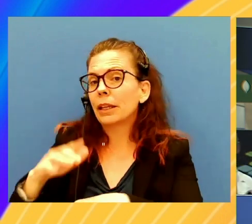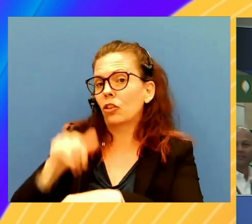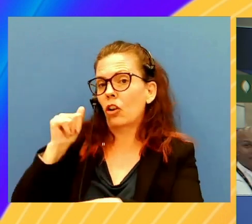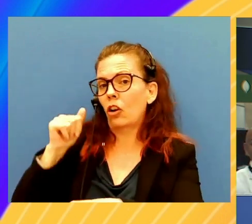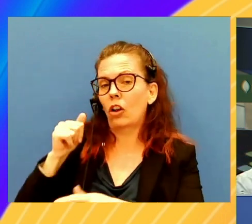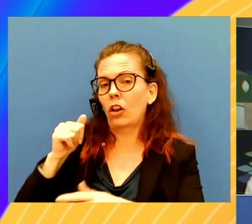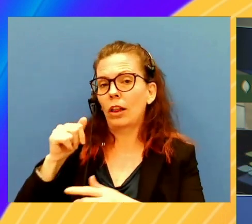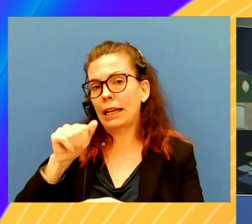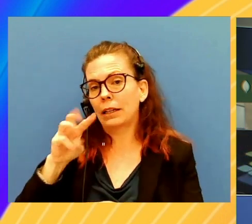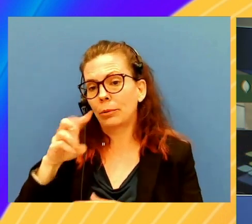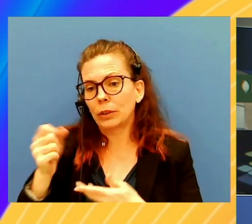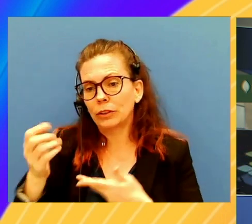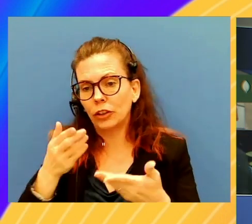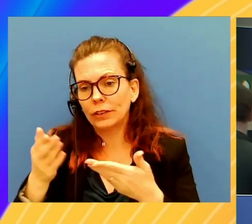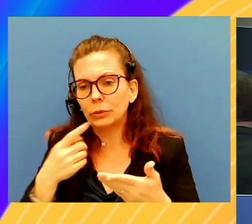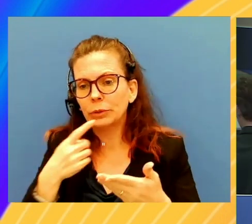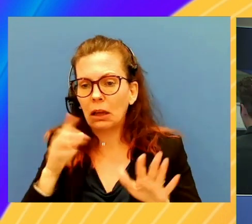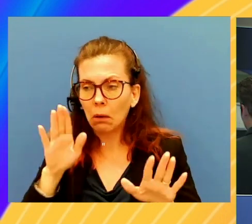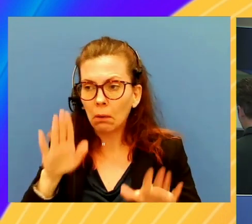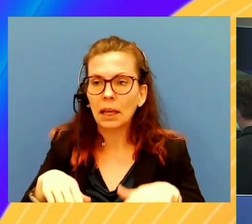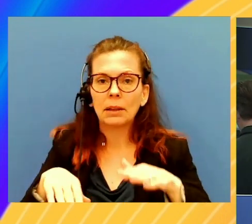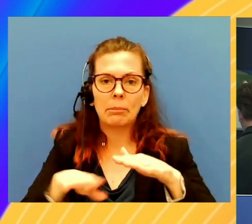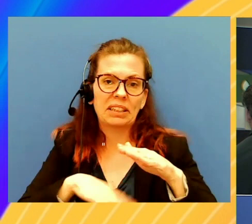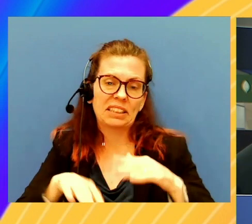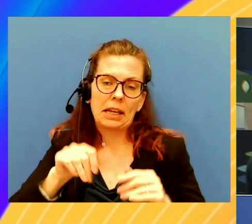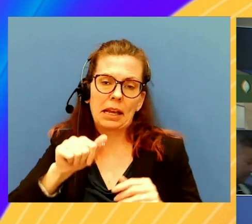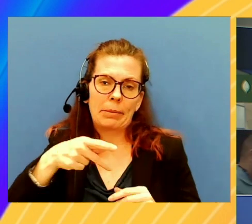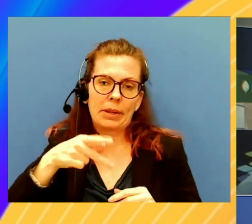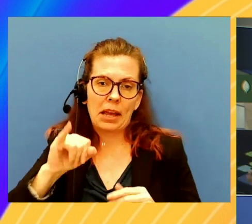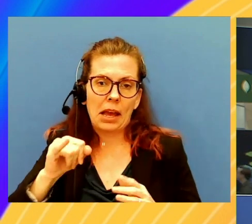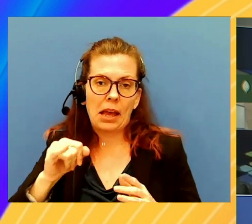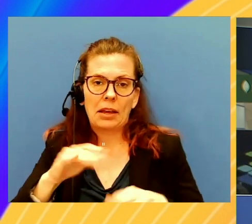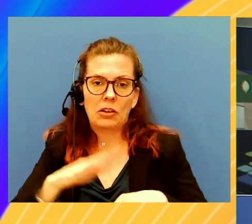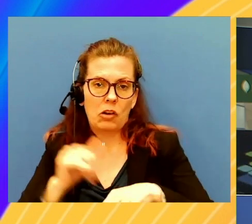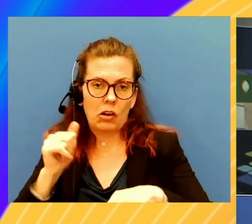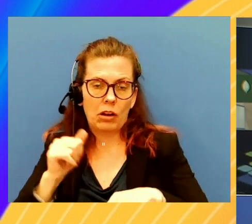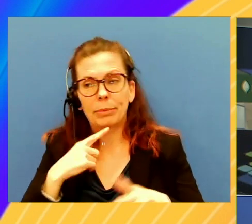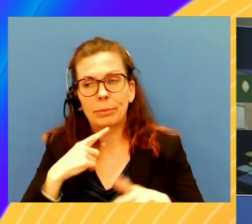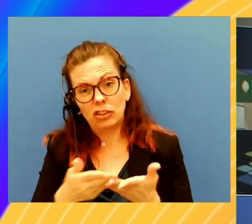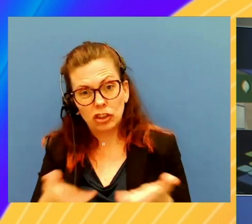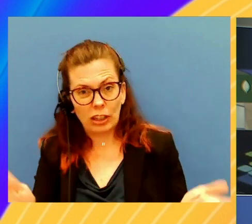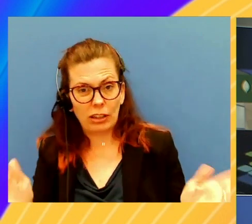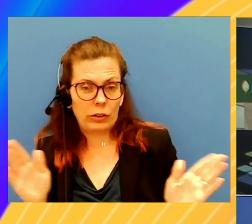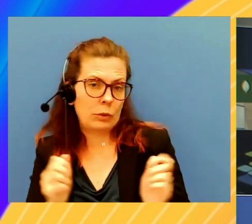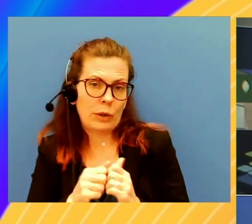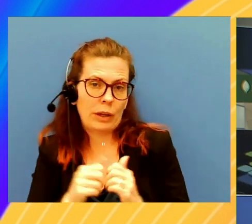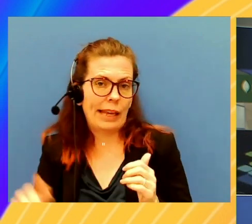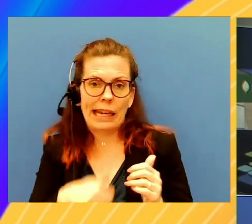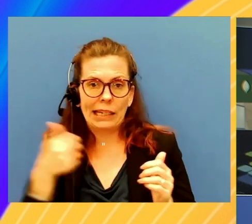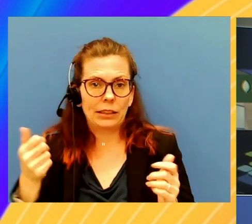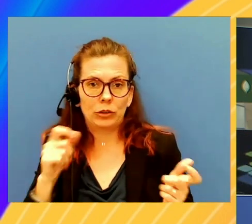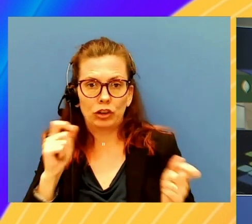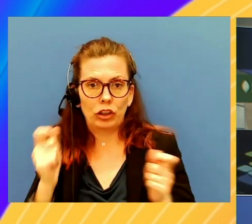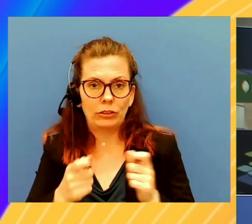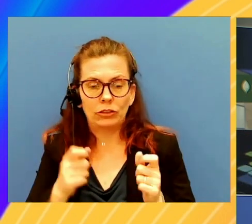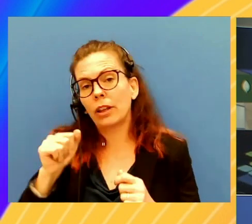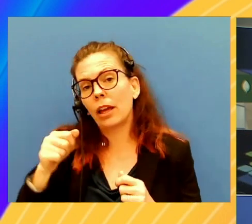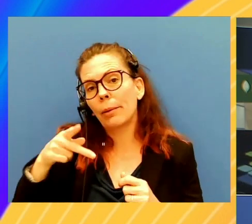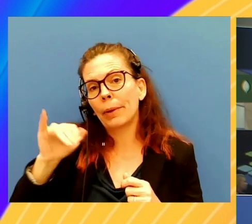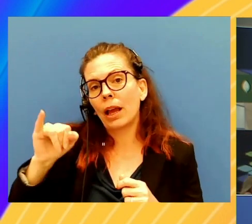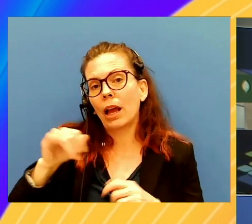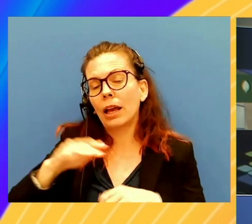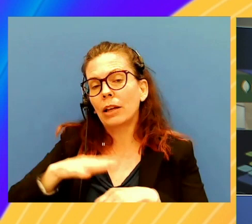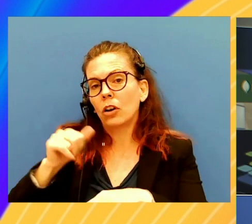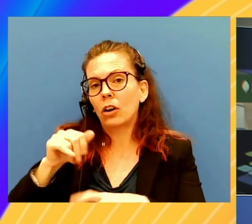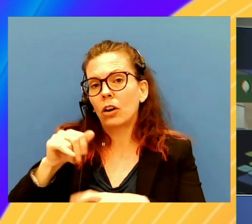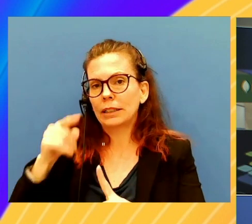we always say how it's basically an API call, but generally without any changes, that API call is